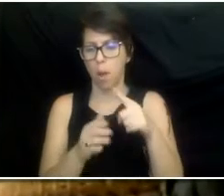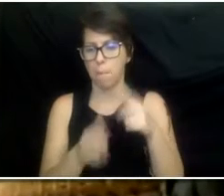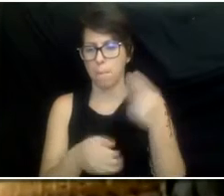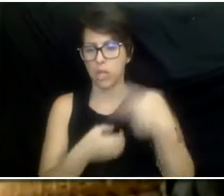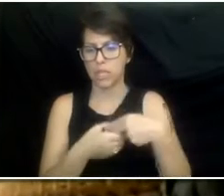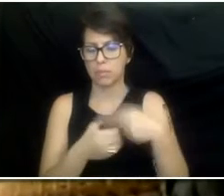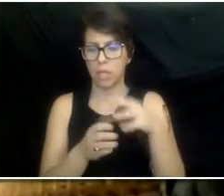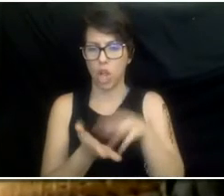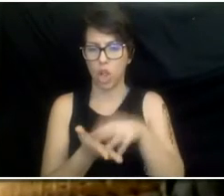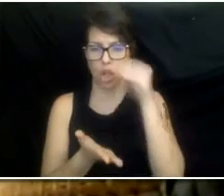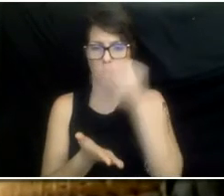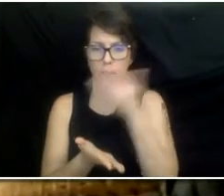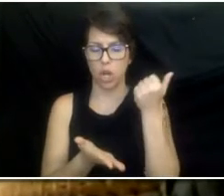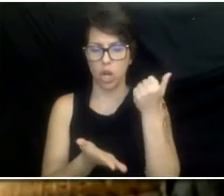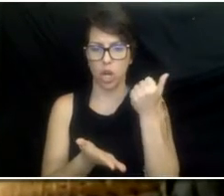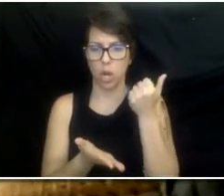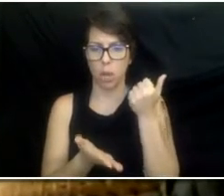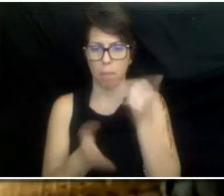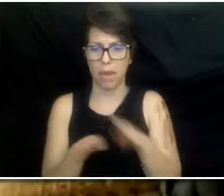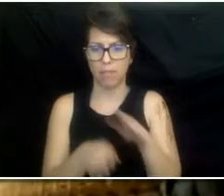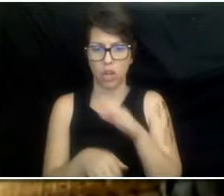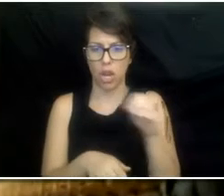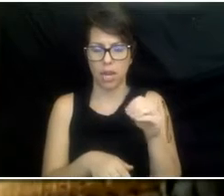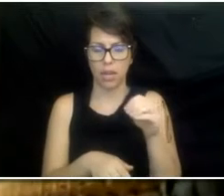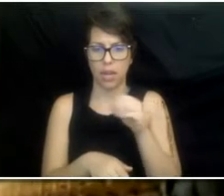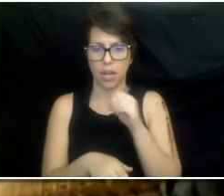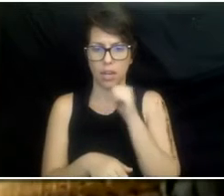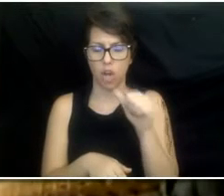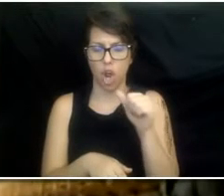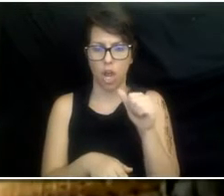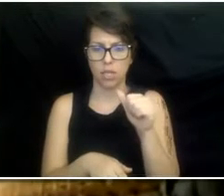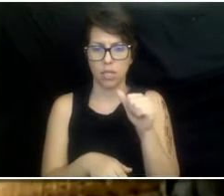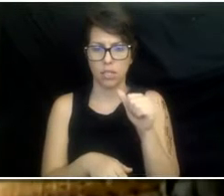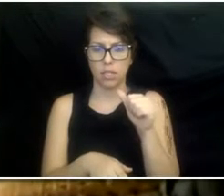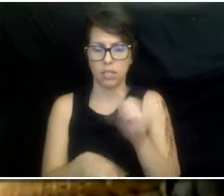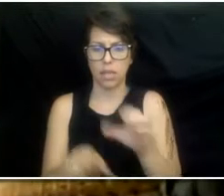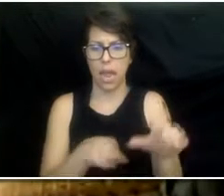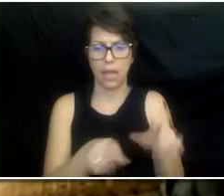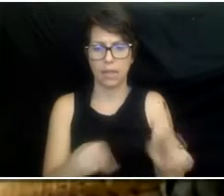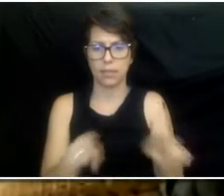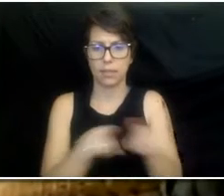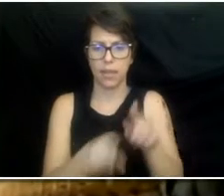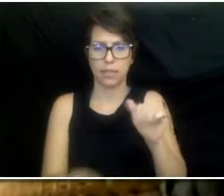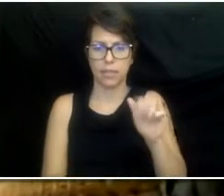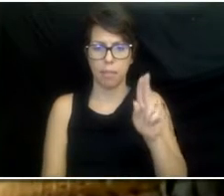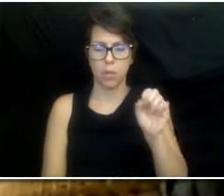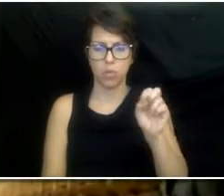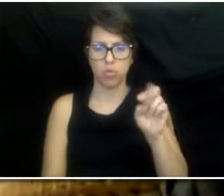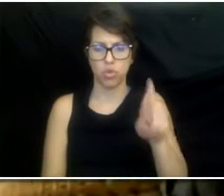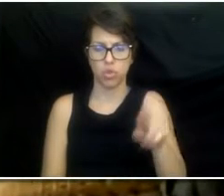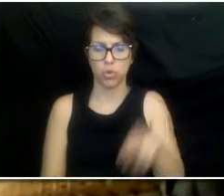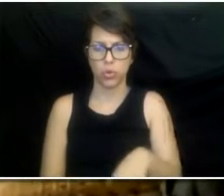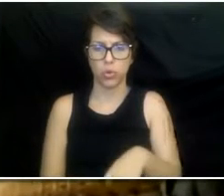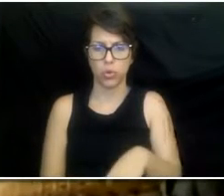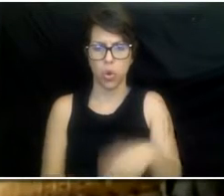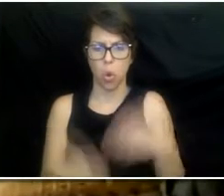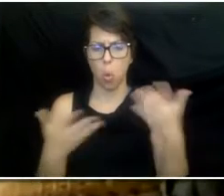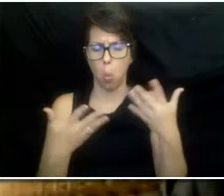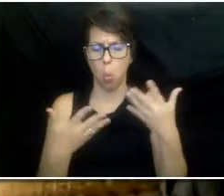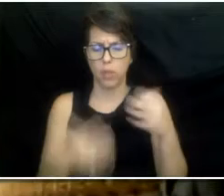developed whereby uh people can participate in those programs and meaningful way uh online or or